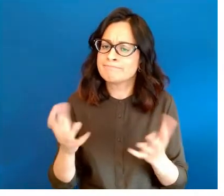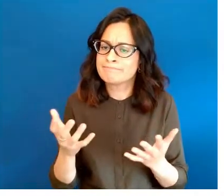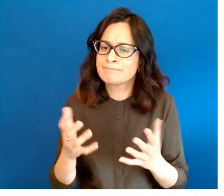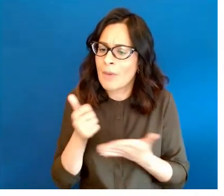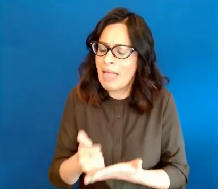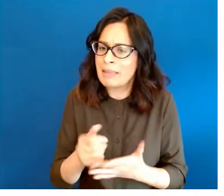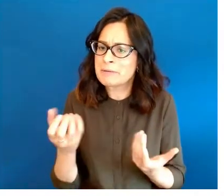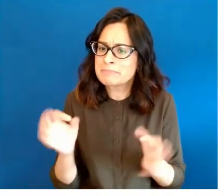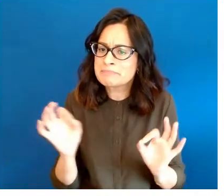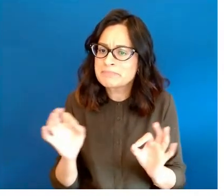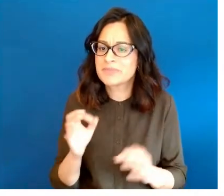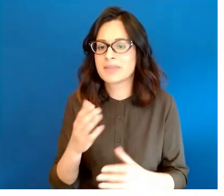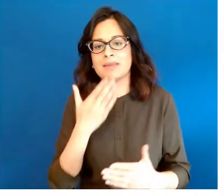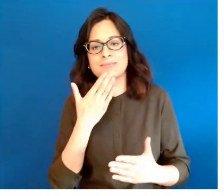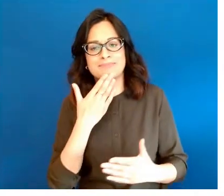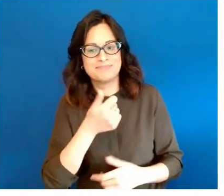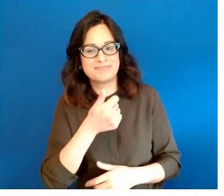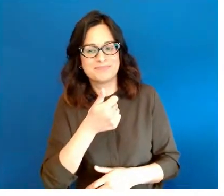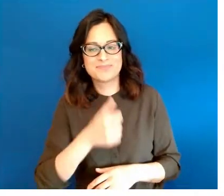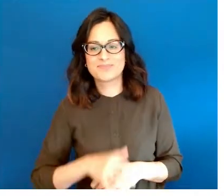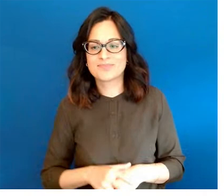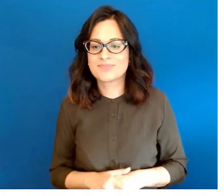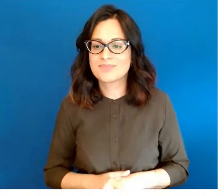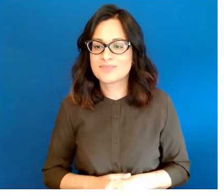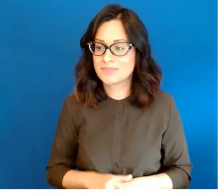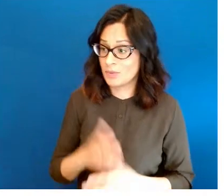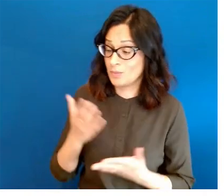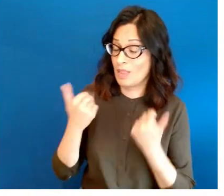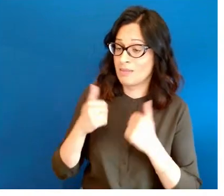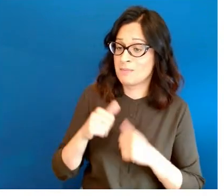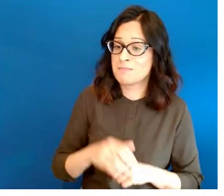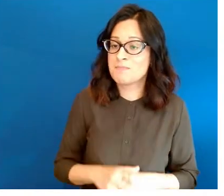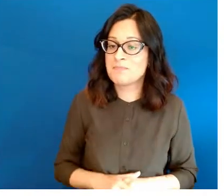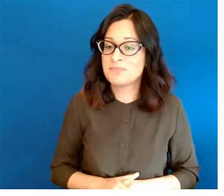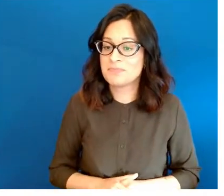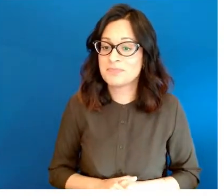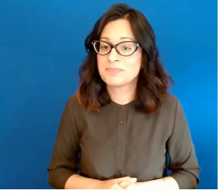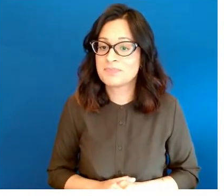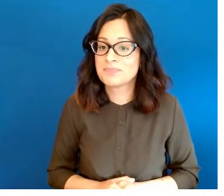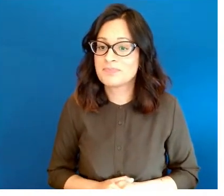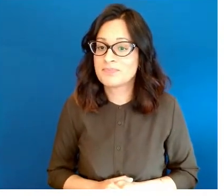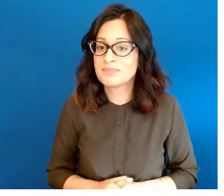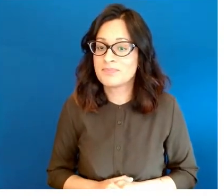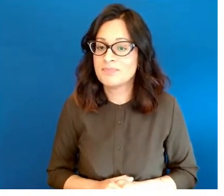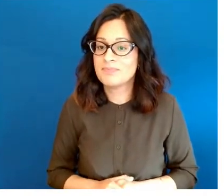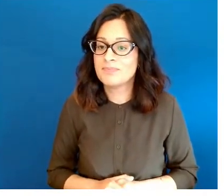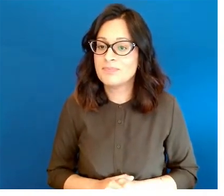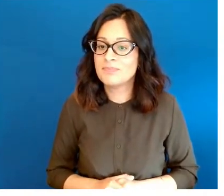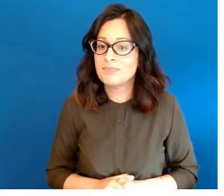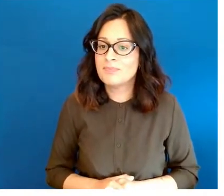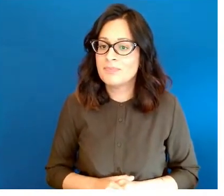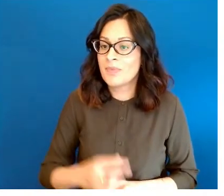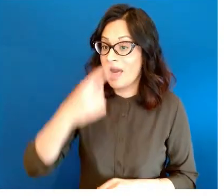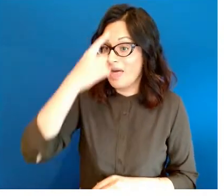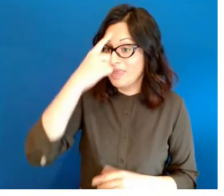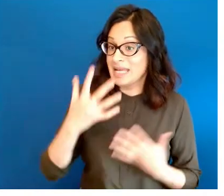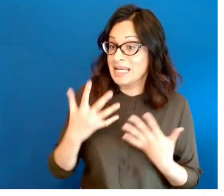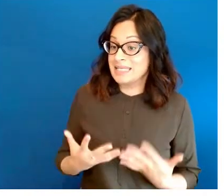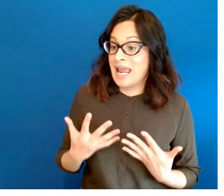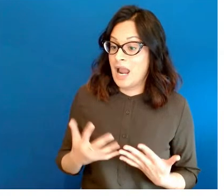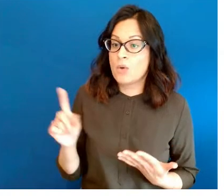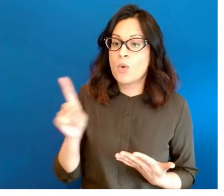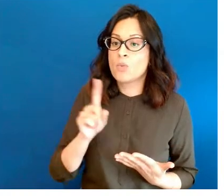Thank you very much. You're very welcome. So I think what we can do now is I'm going to